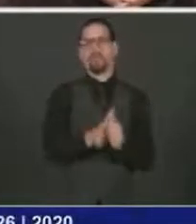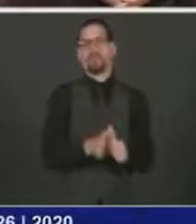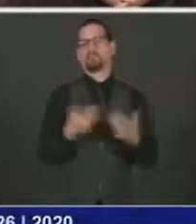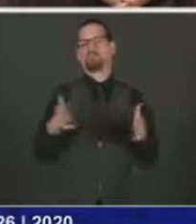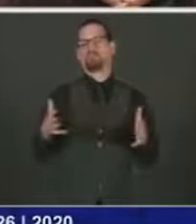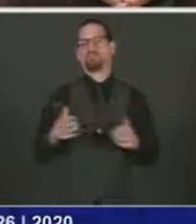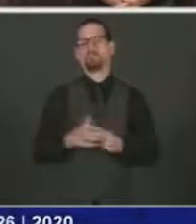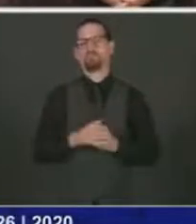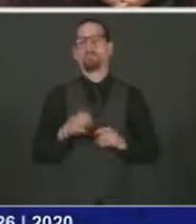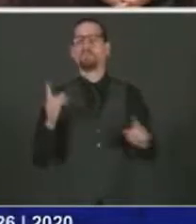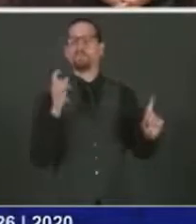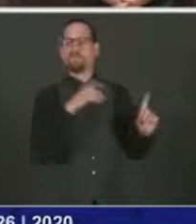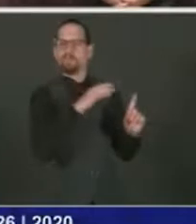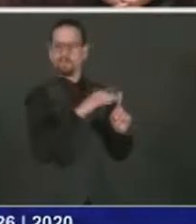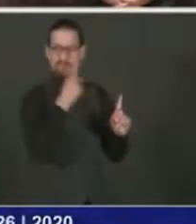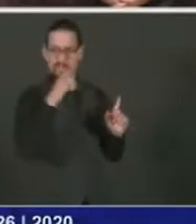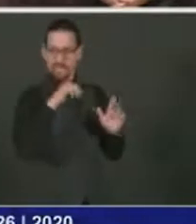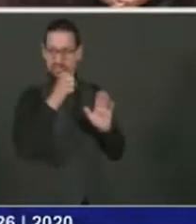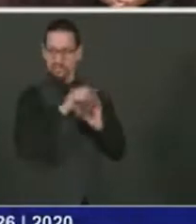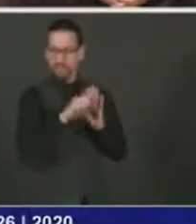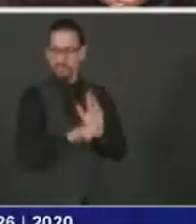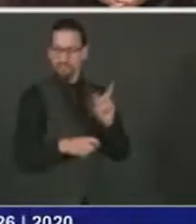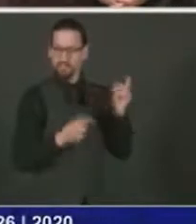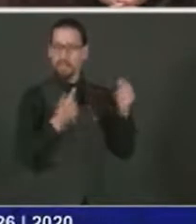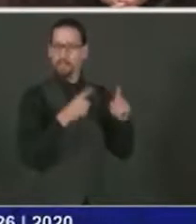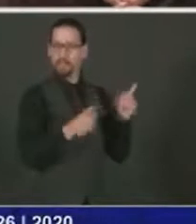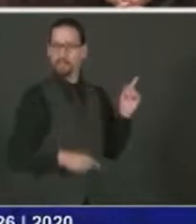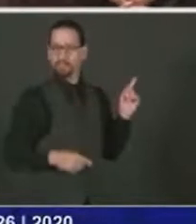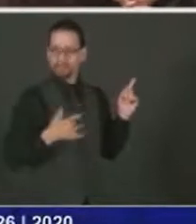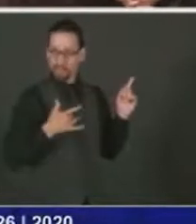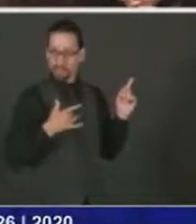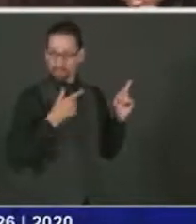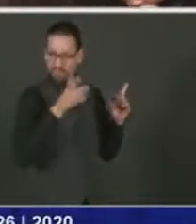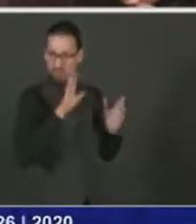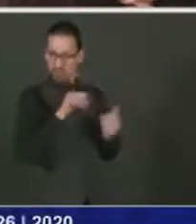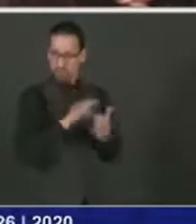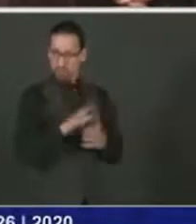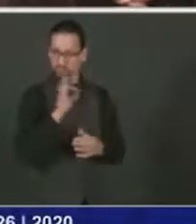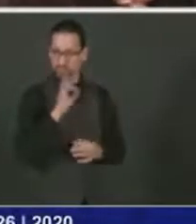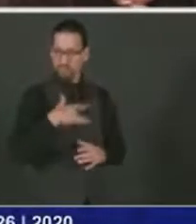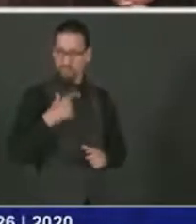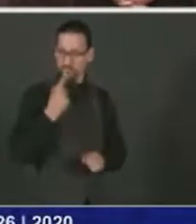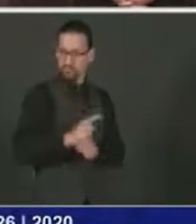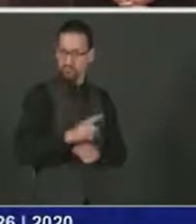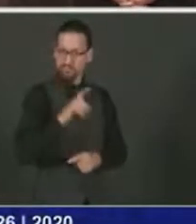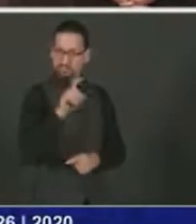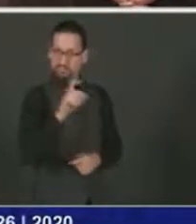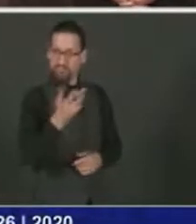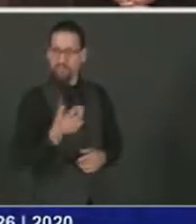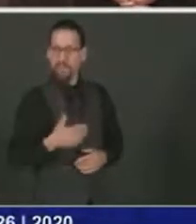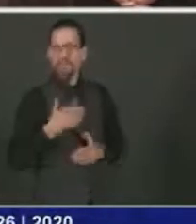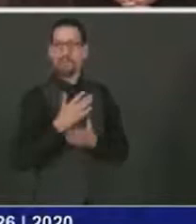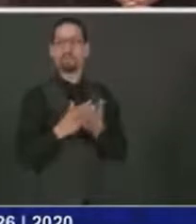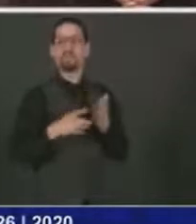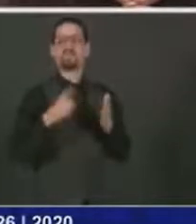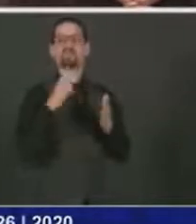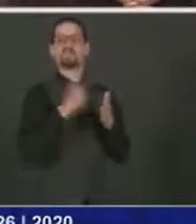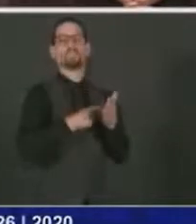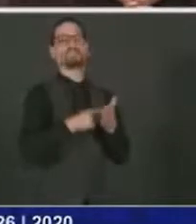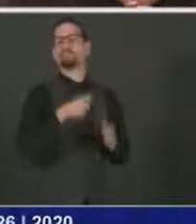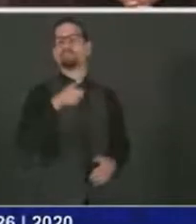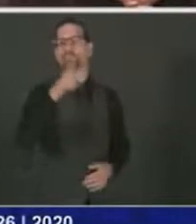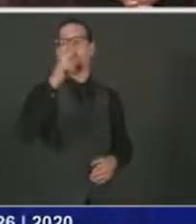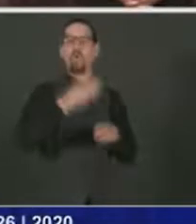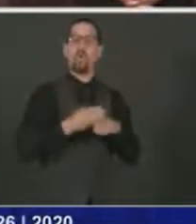other states, I mean, do you feel like your approach has been proven right? And I know I've asked you about critics and saying you've overstepped. Do you feel like this